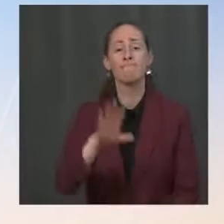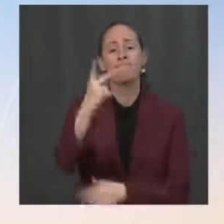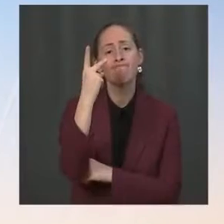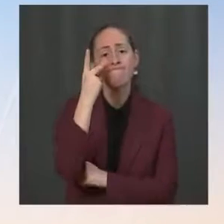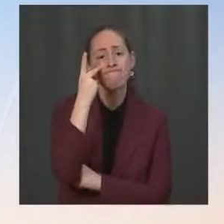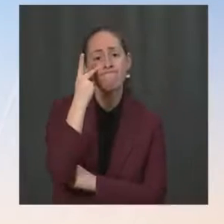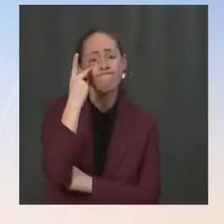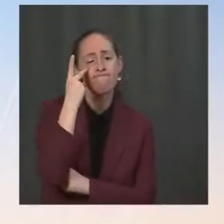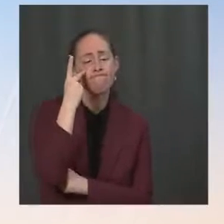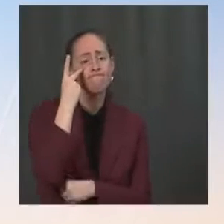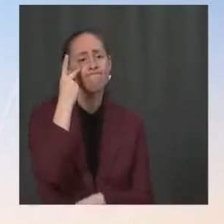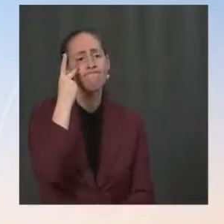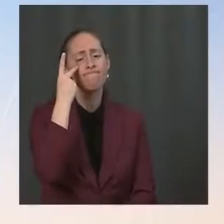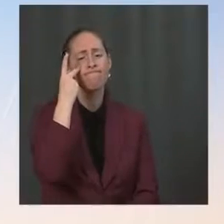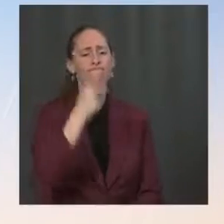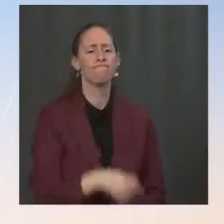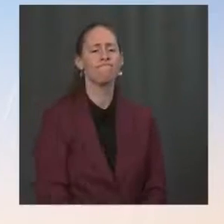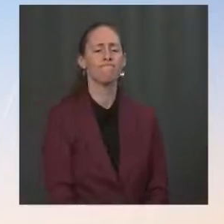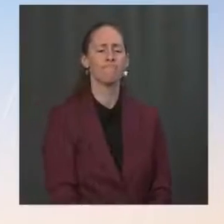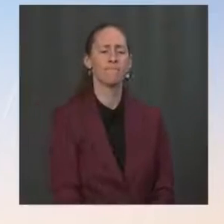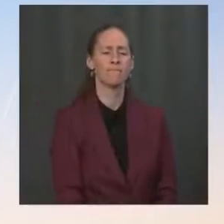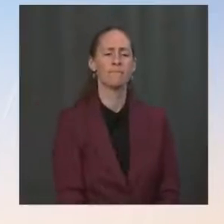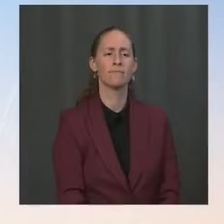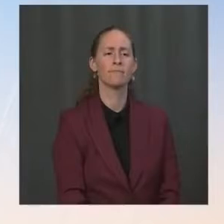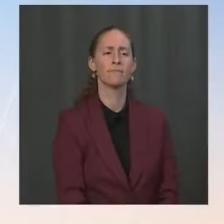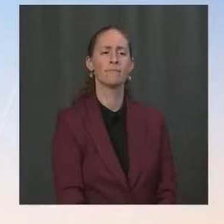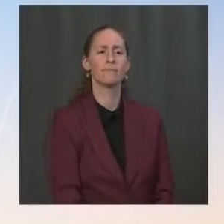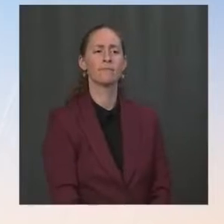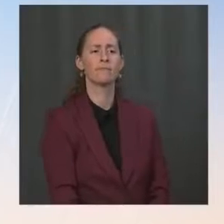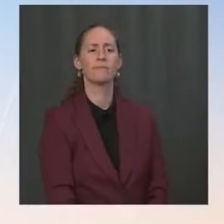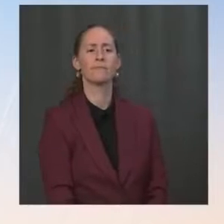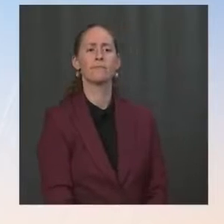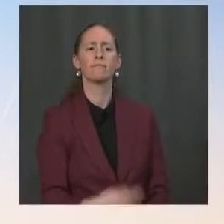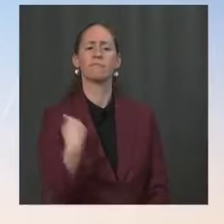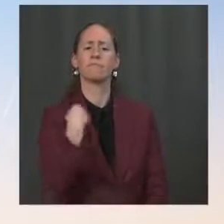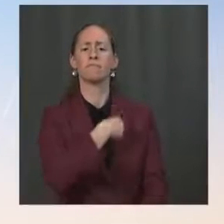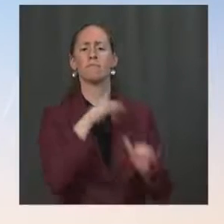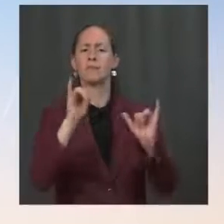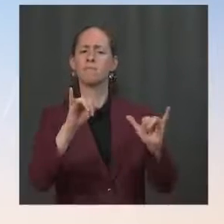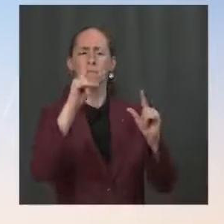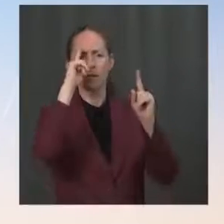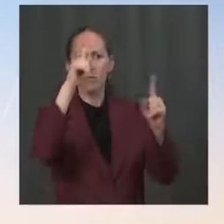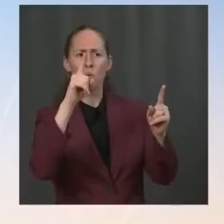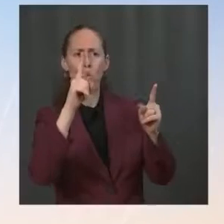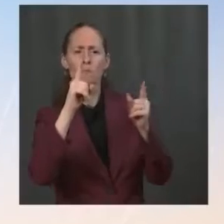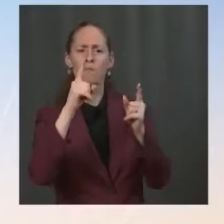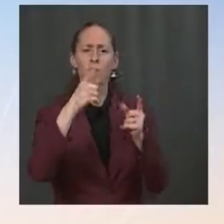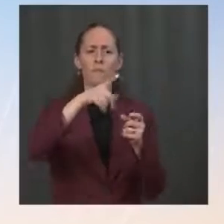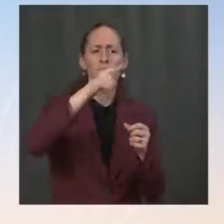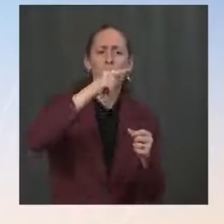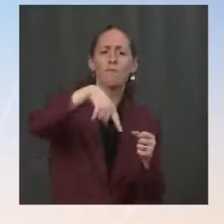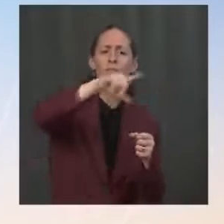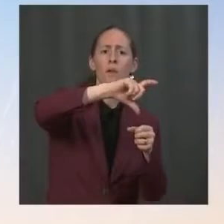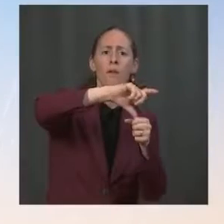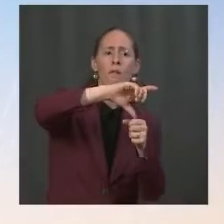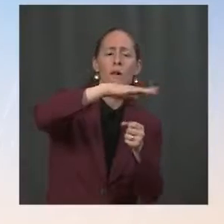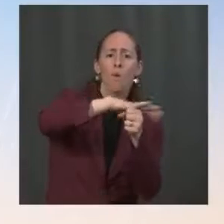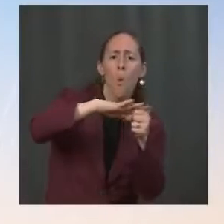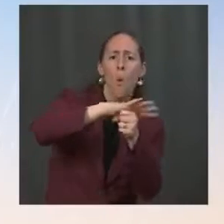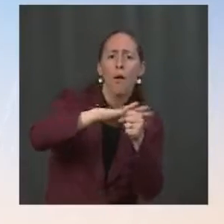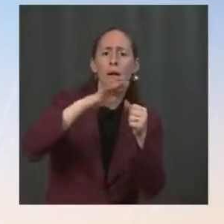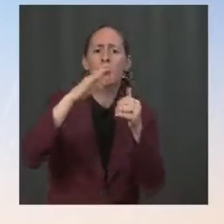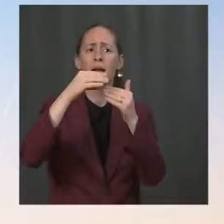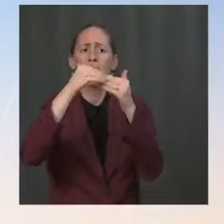we have been working to do is to work closely with governors, with localities, with local leaders to give